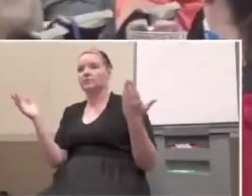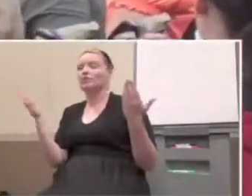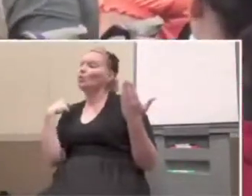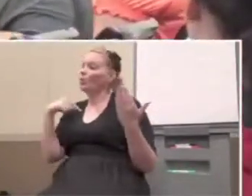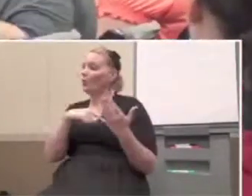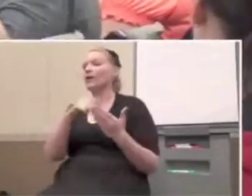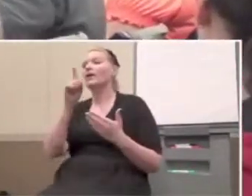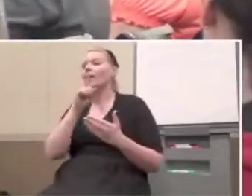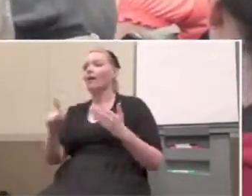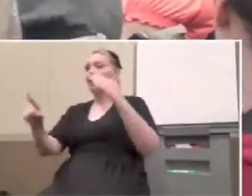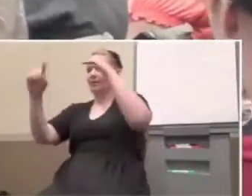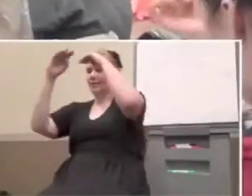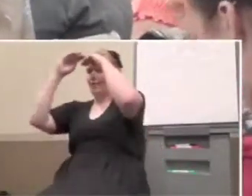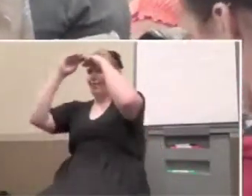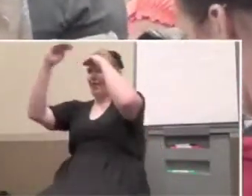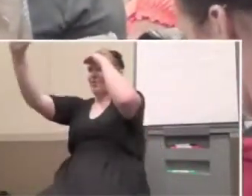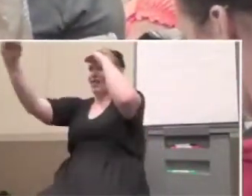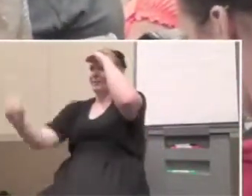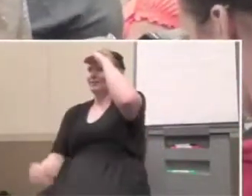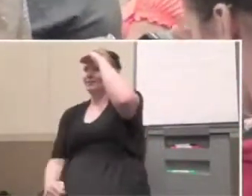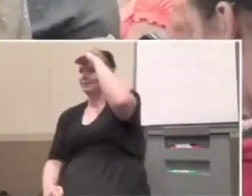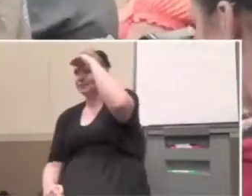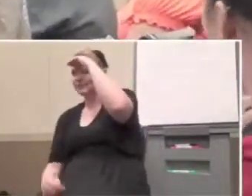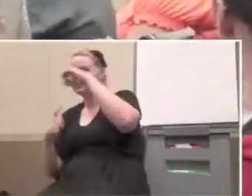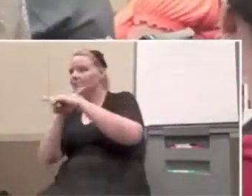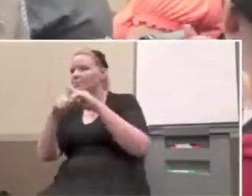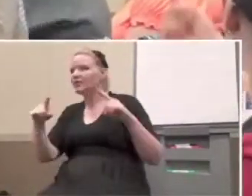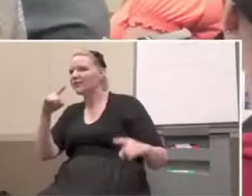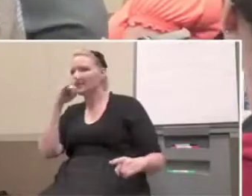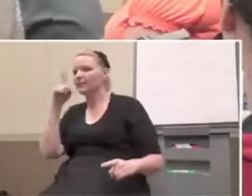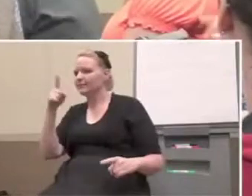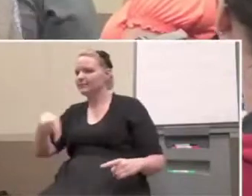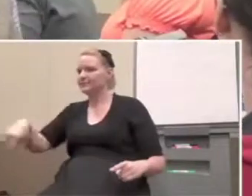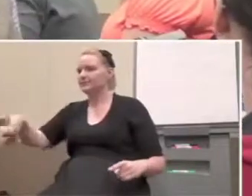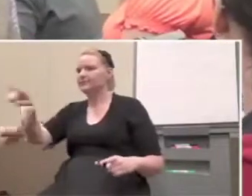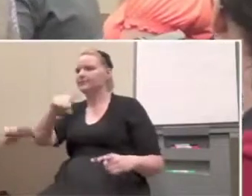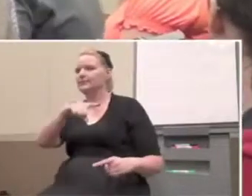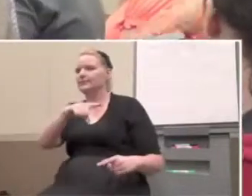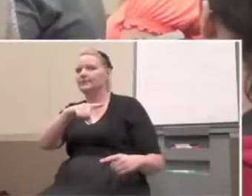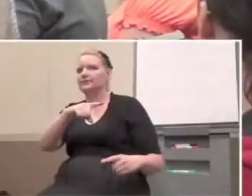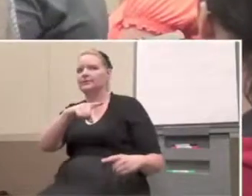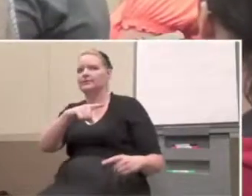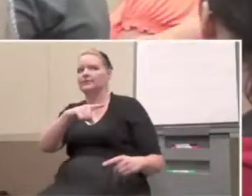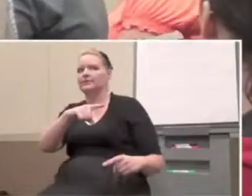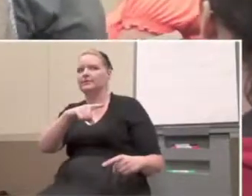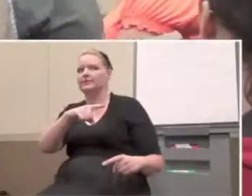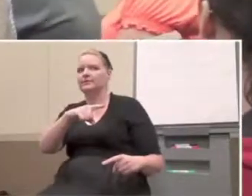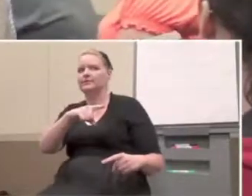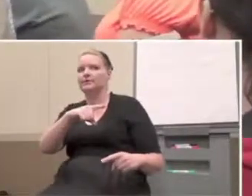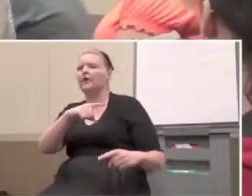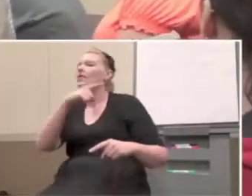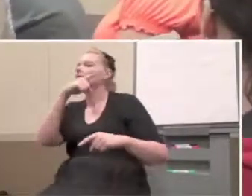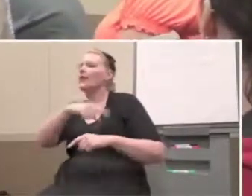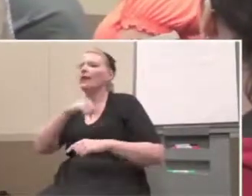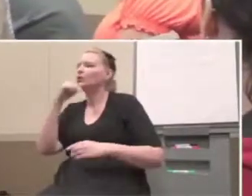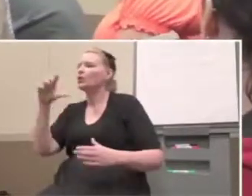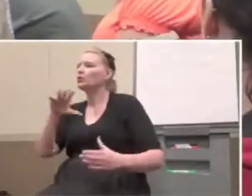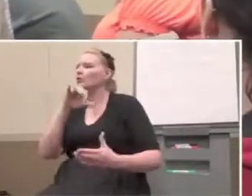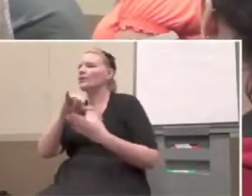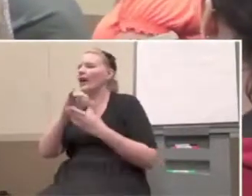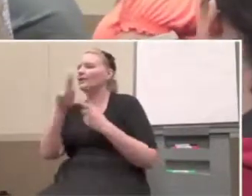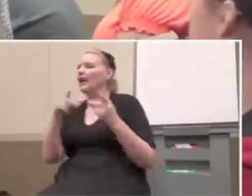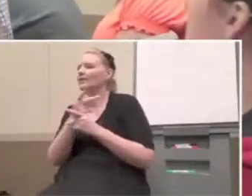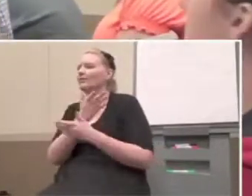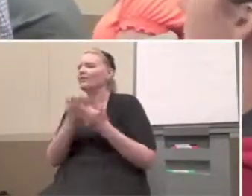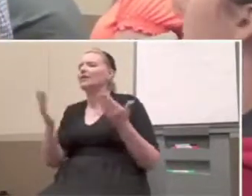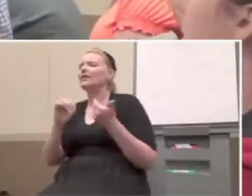level-headed ones, and the kids are the ones that are, like, not doing these types of things. Mm-hmm. So how do